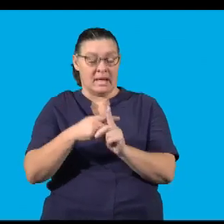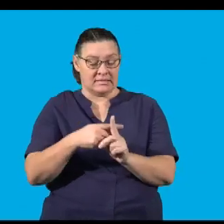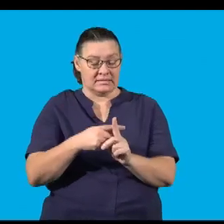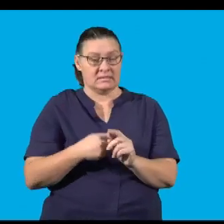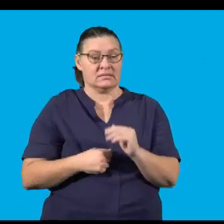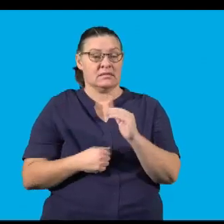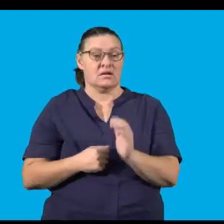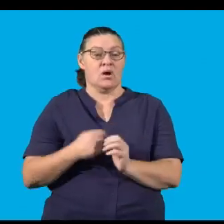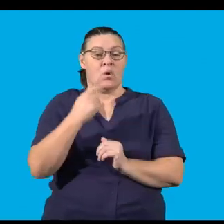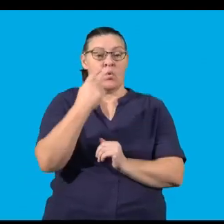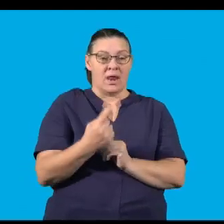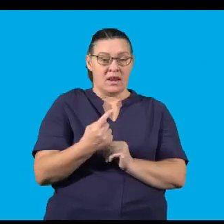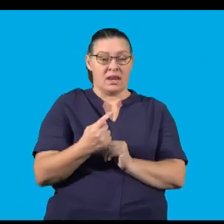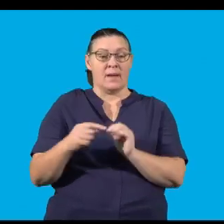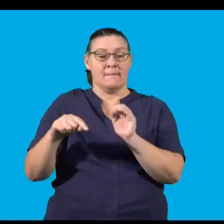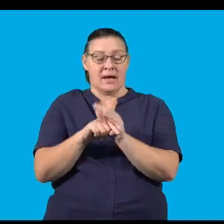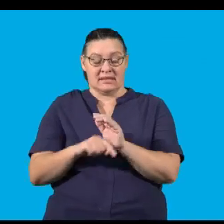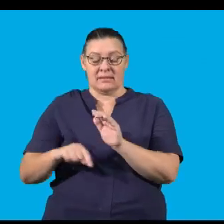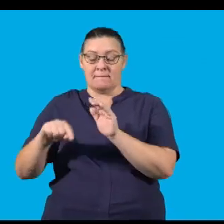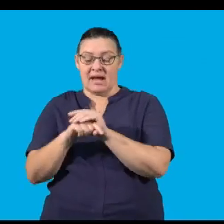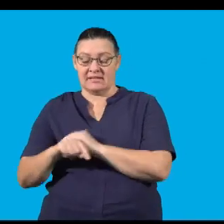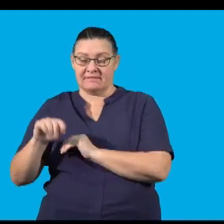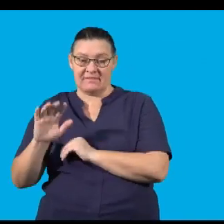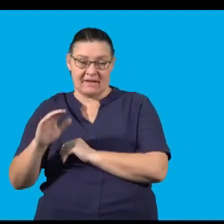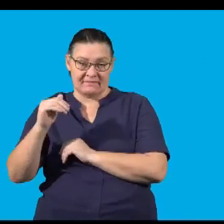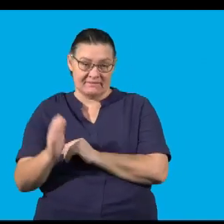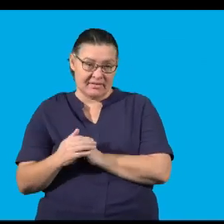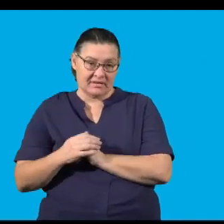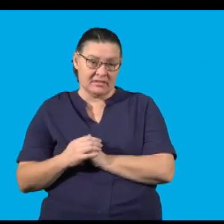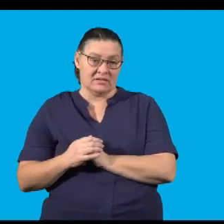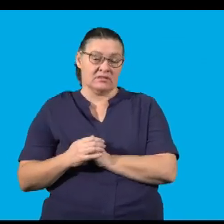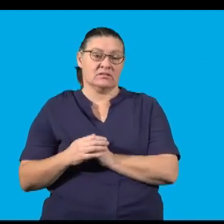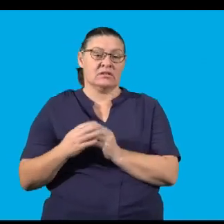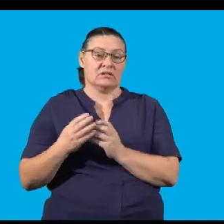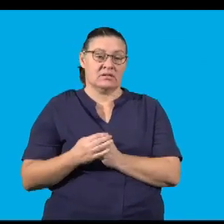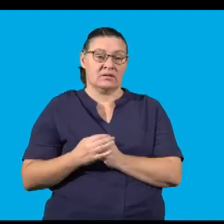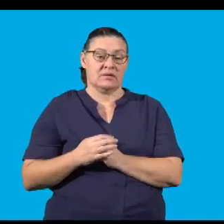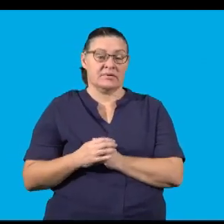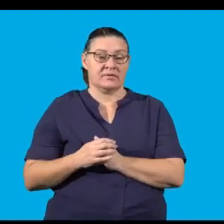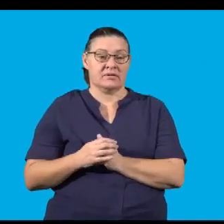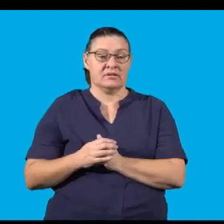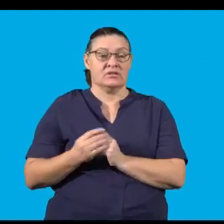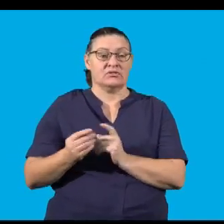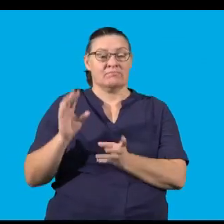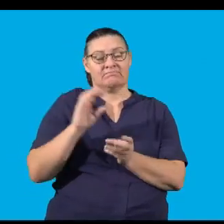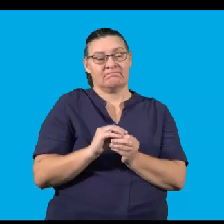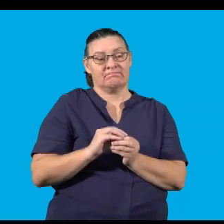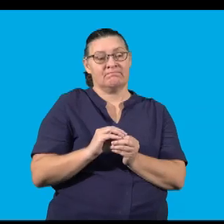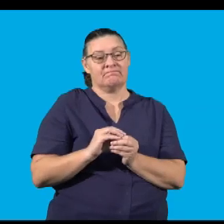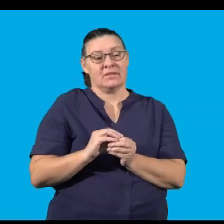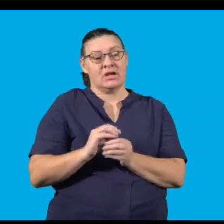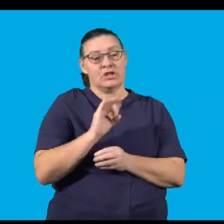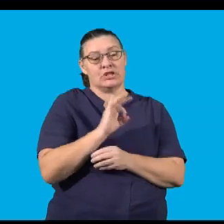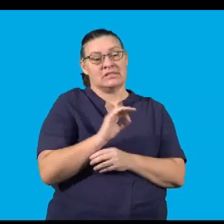1 minus 5 squared. So we end up with 6 squared plus 6 squared, which is 36.